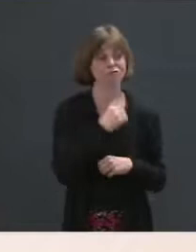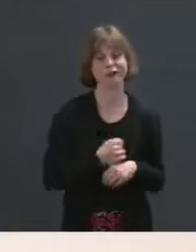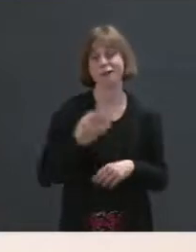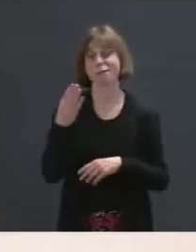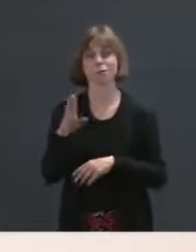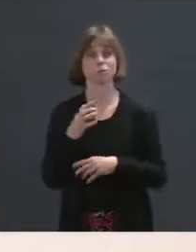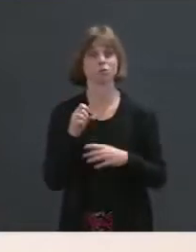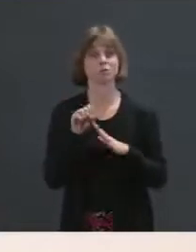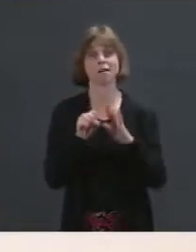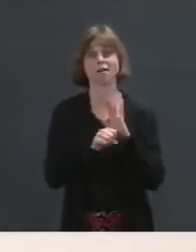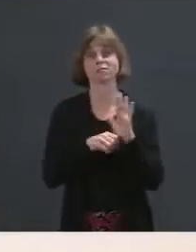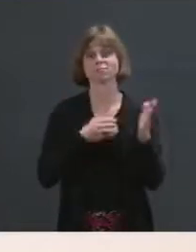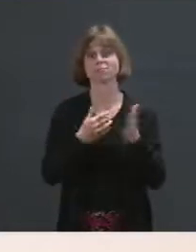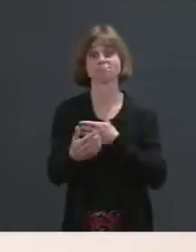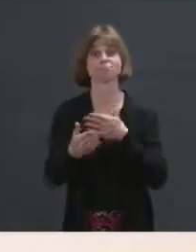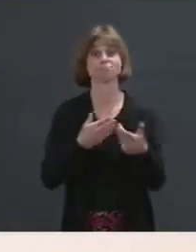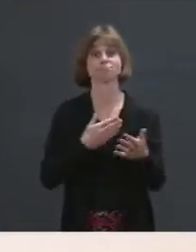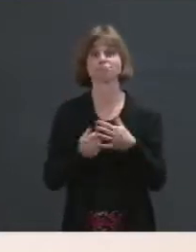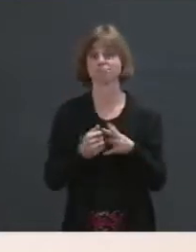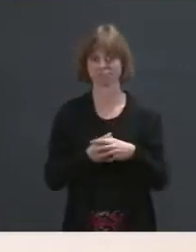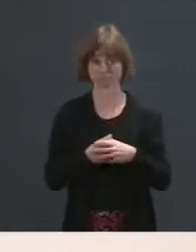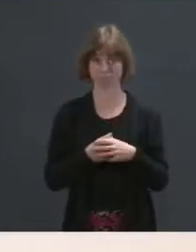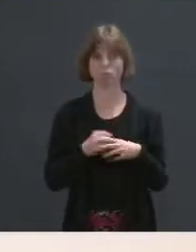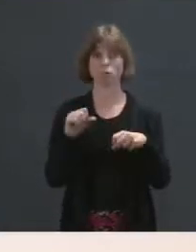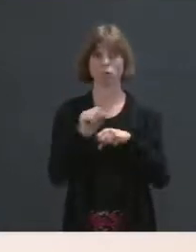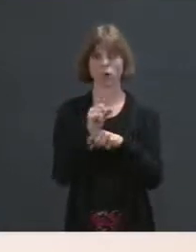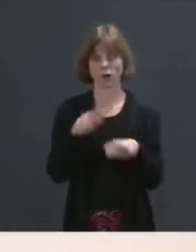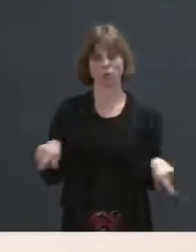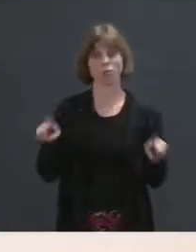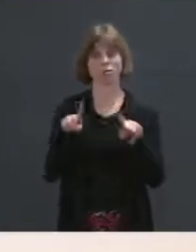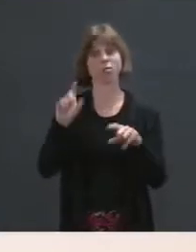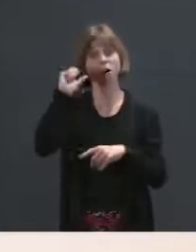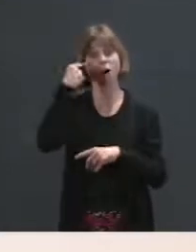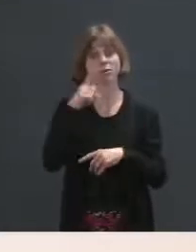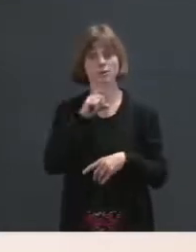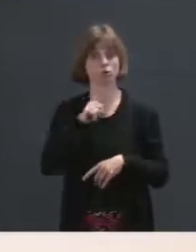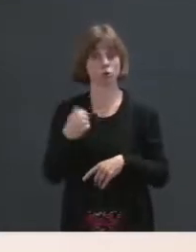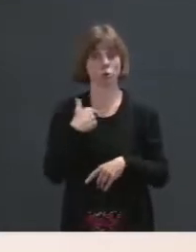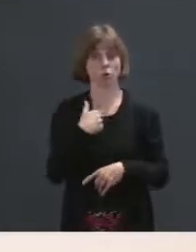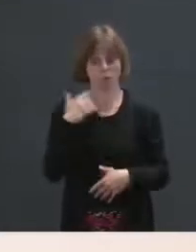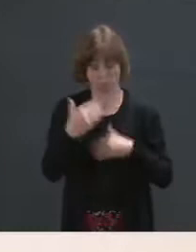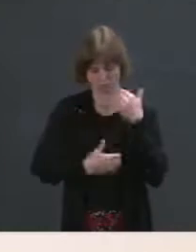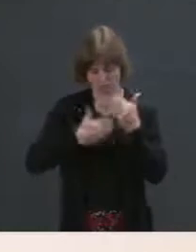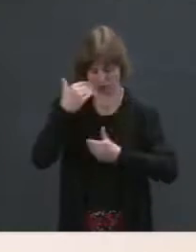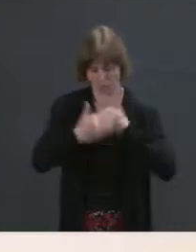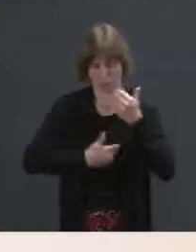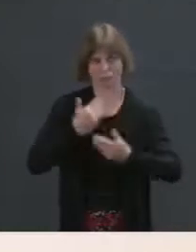states, and working with them to ensure we can take the steps now